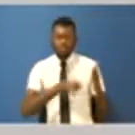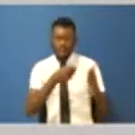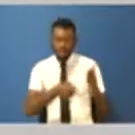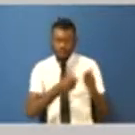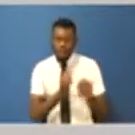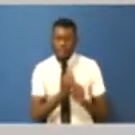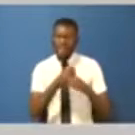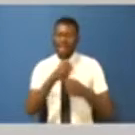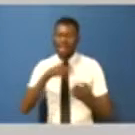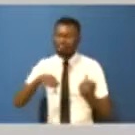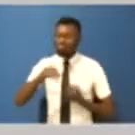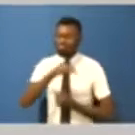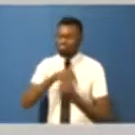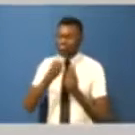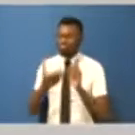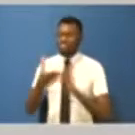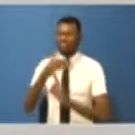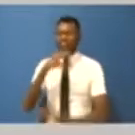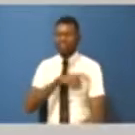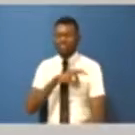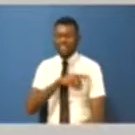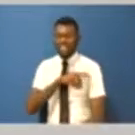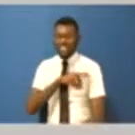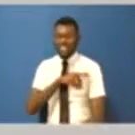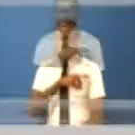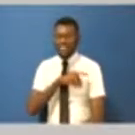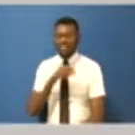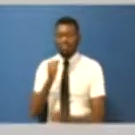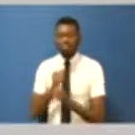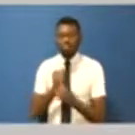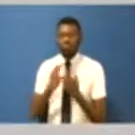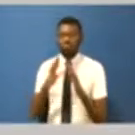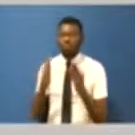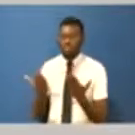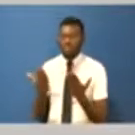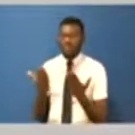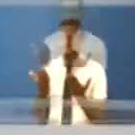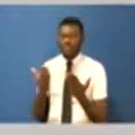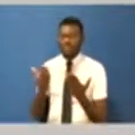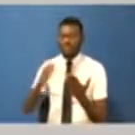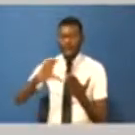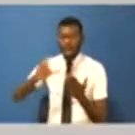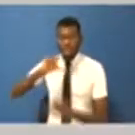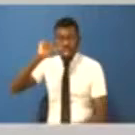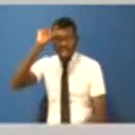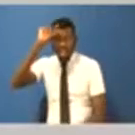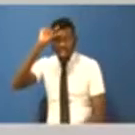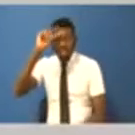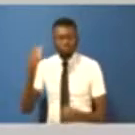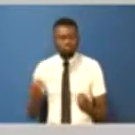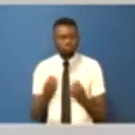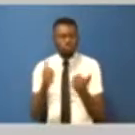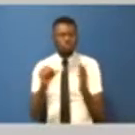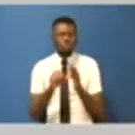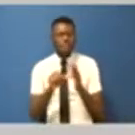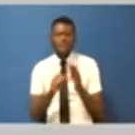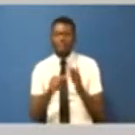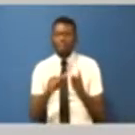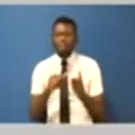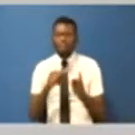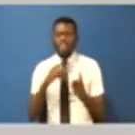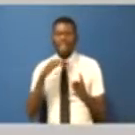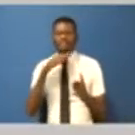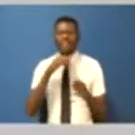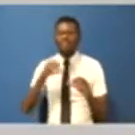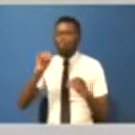and generate some money so what i would really do is to have the county government deal with the garbage disposals